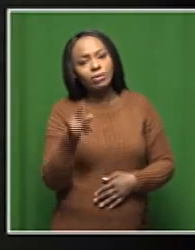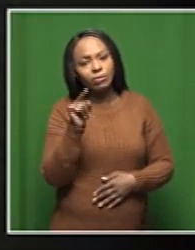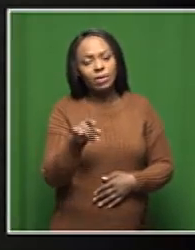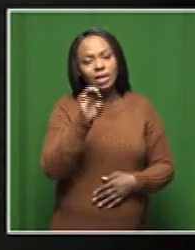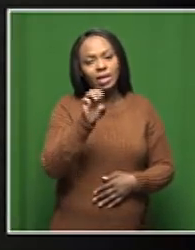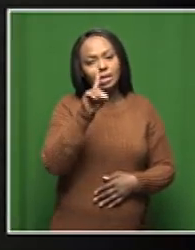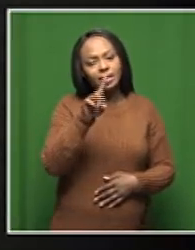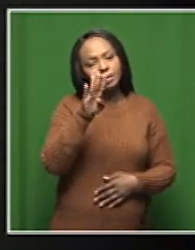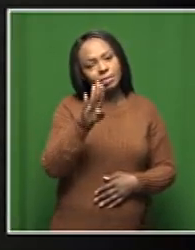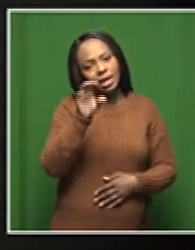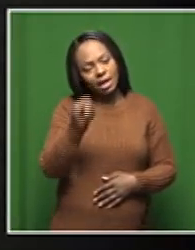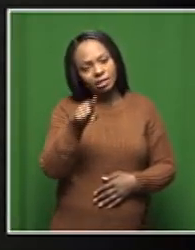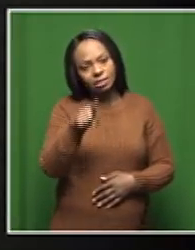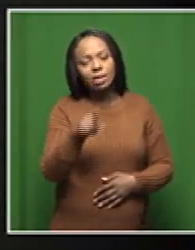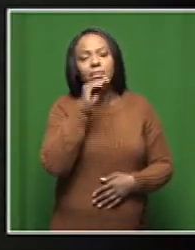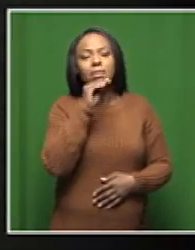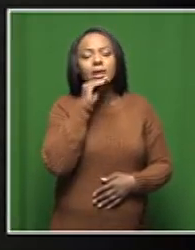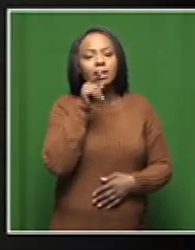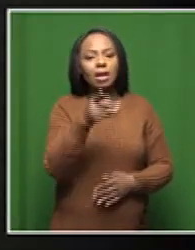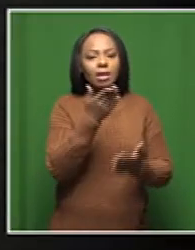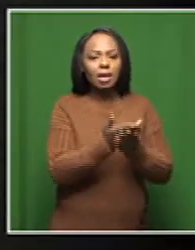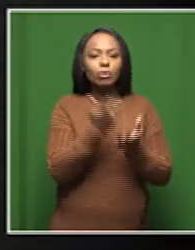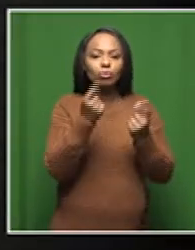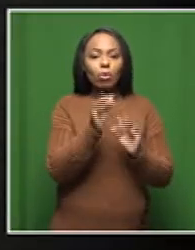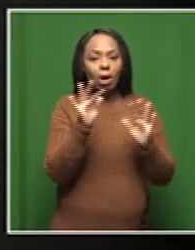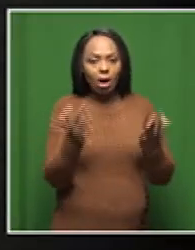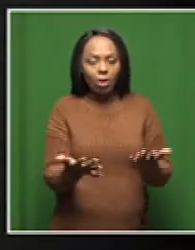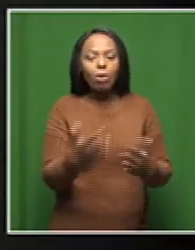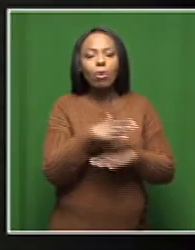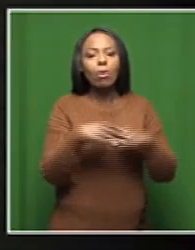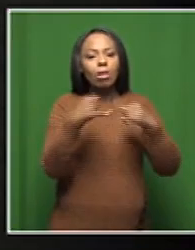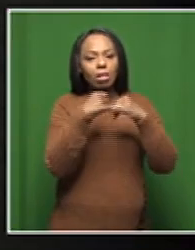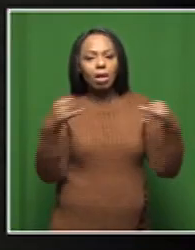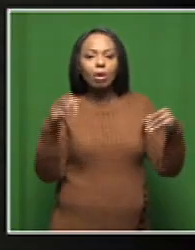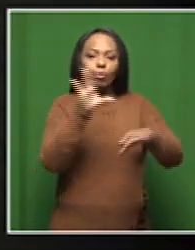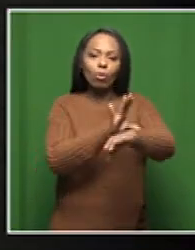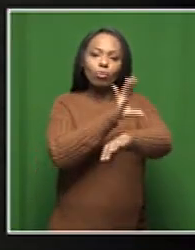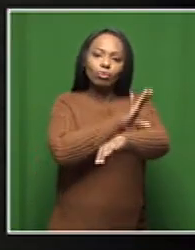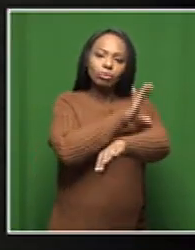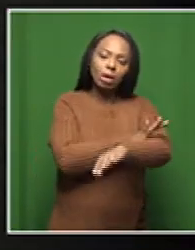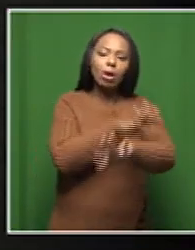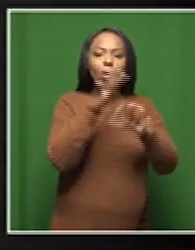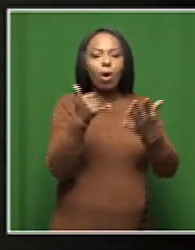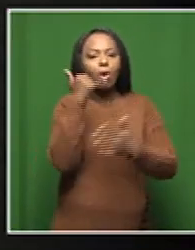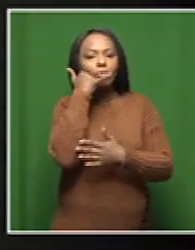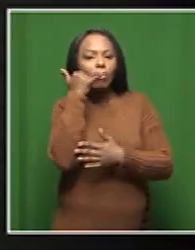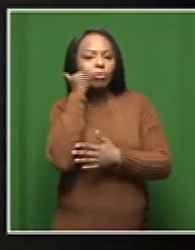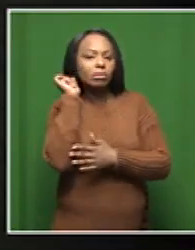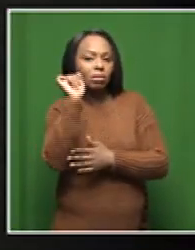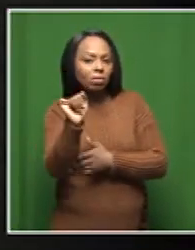the first mechanism is going online with your computer or your mobile phone that